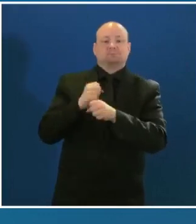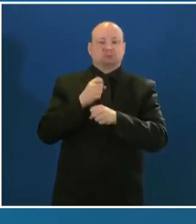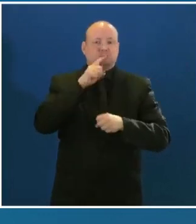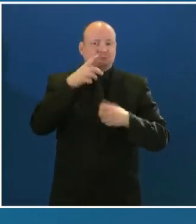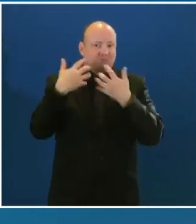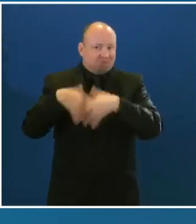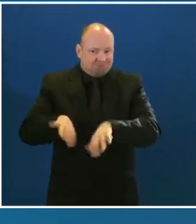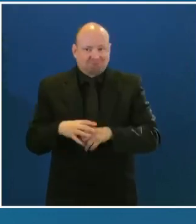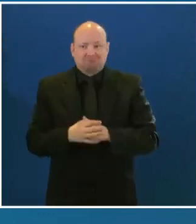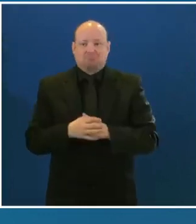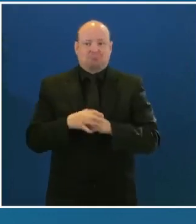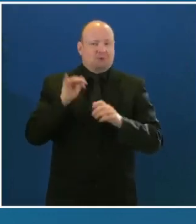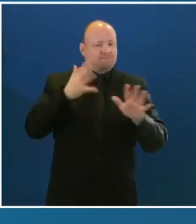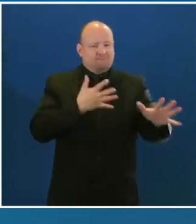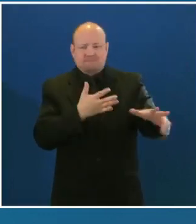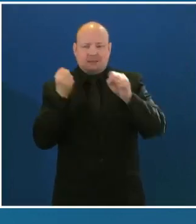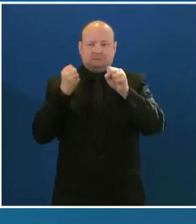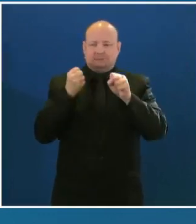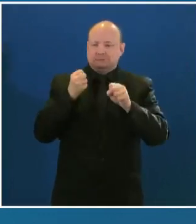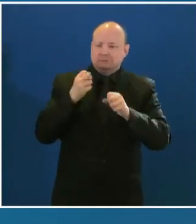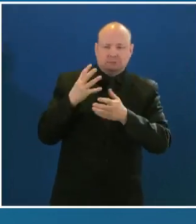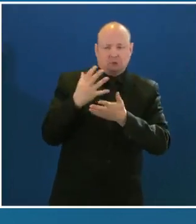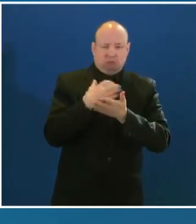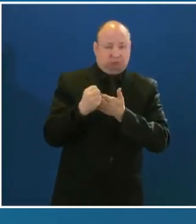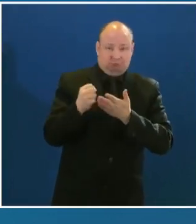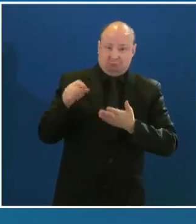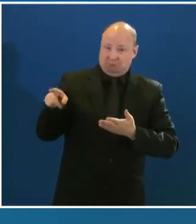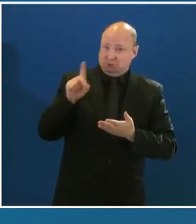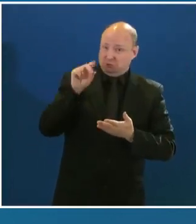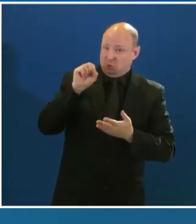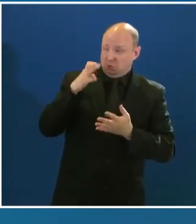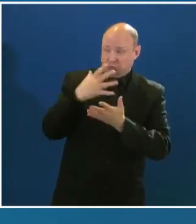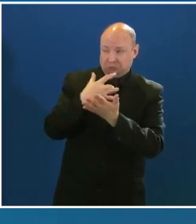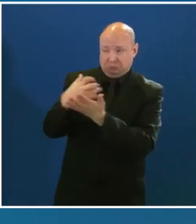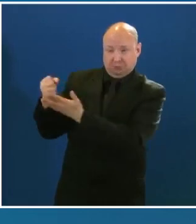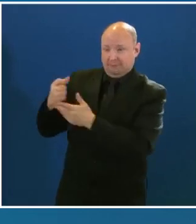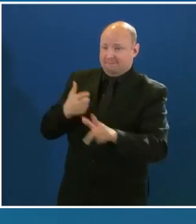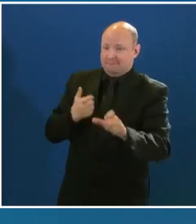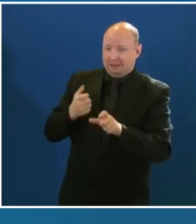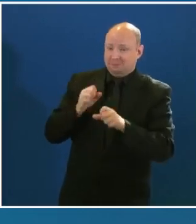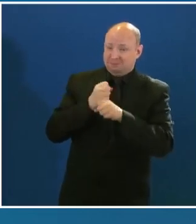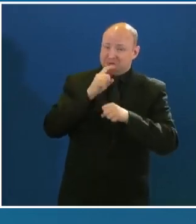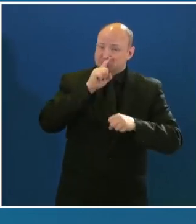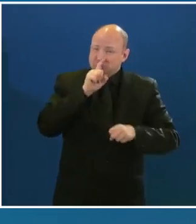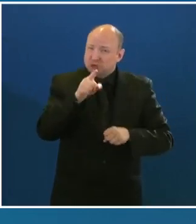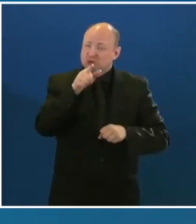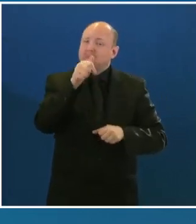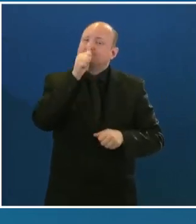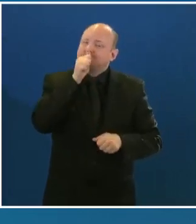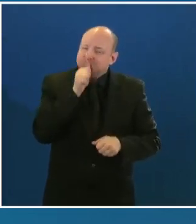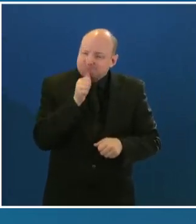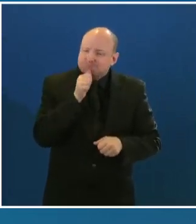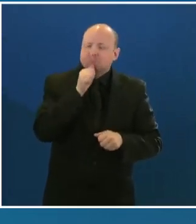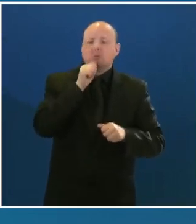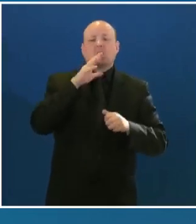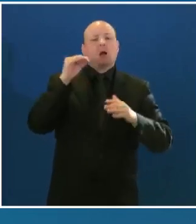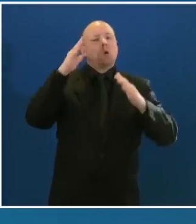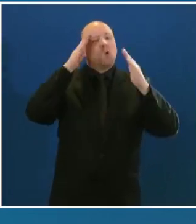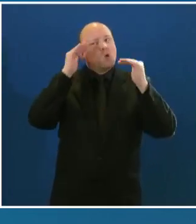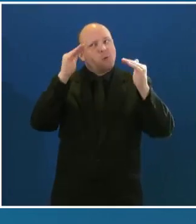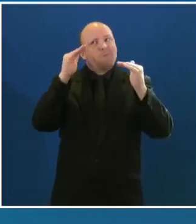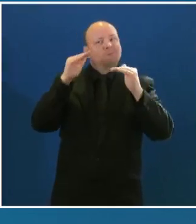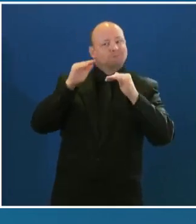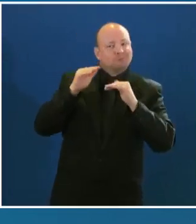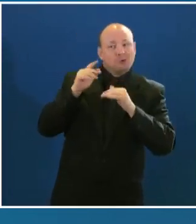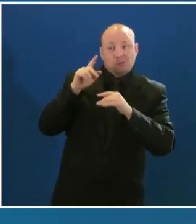quickly, but please just keep trying. Be patient, be hopeful, we're moving in the right direction. And while